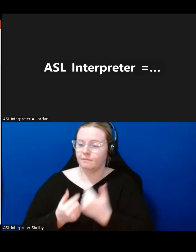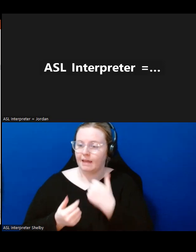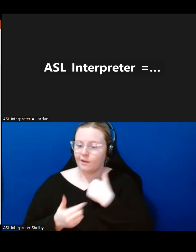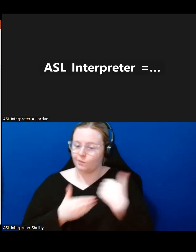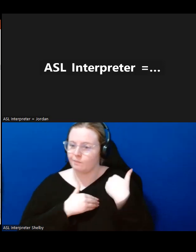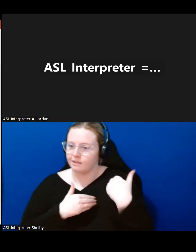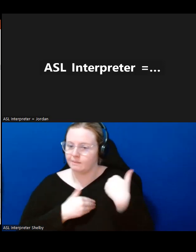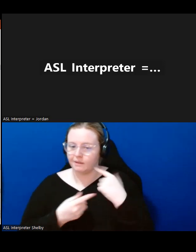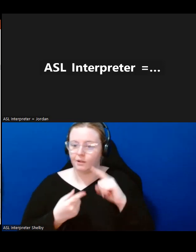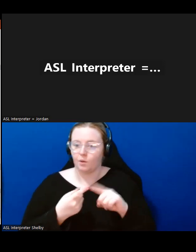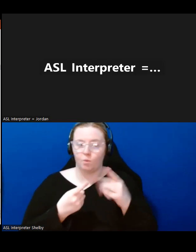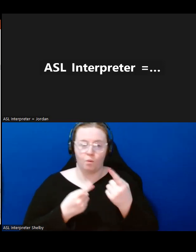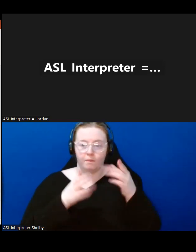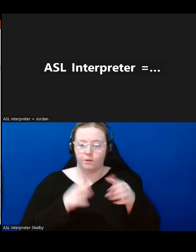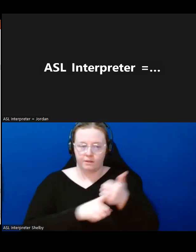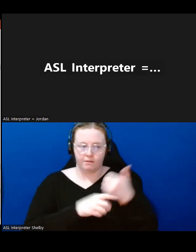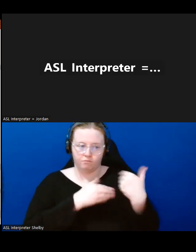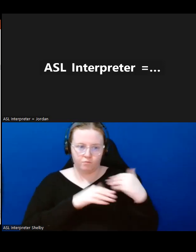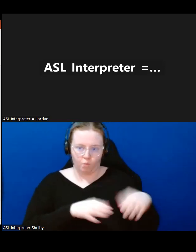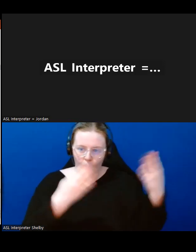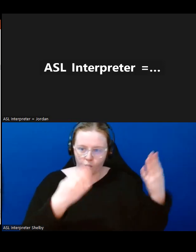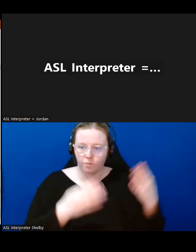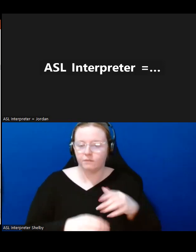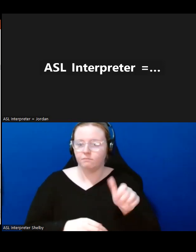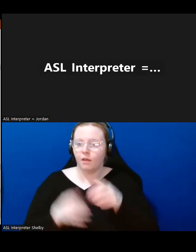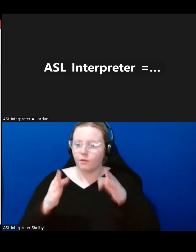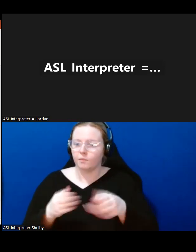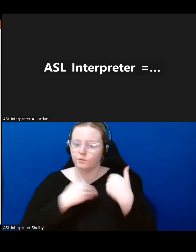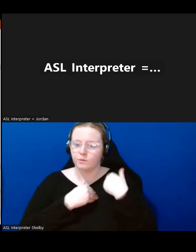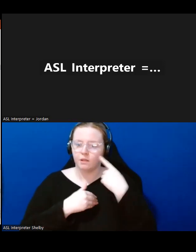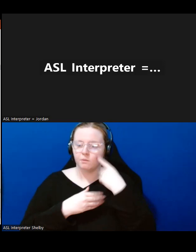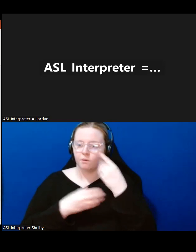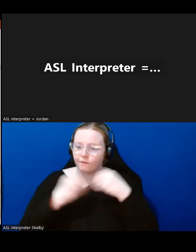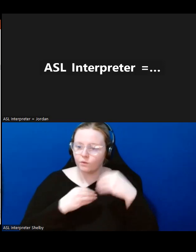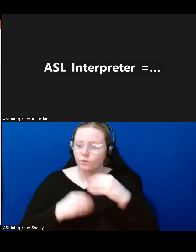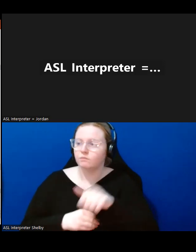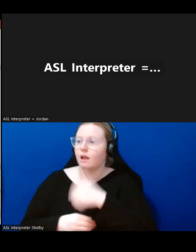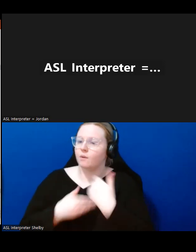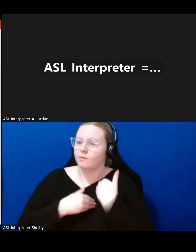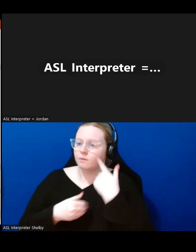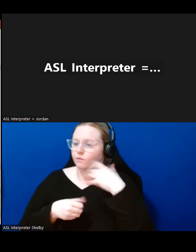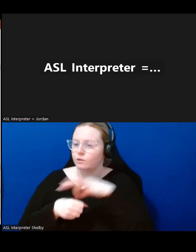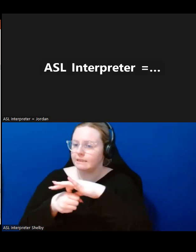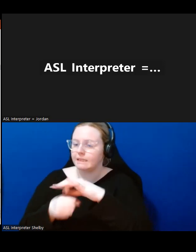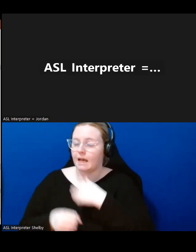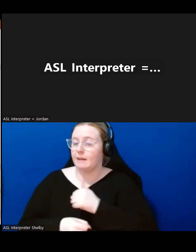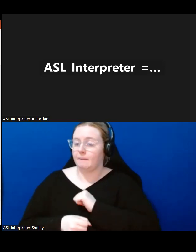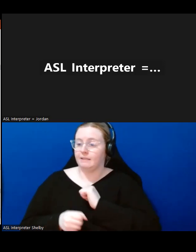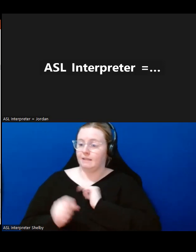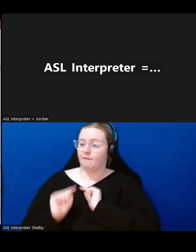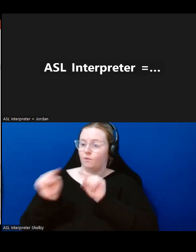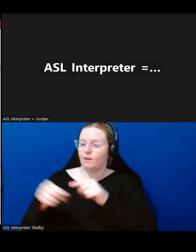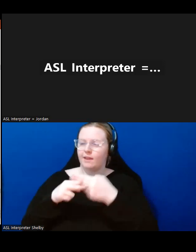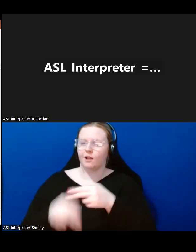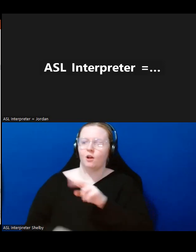open to, providing some of the snacks to making the tea. And I went down one time and took my, they call it a